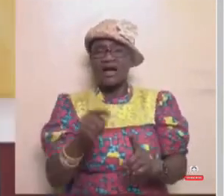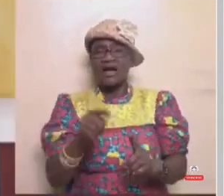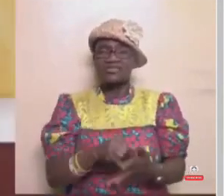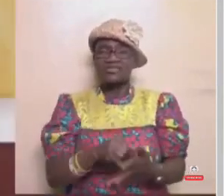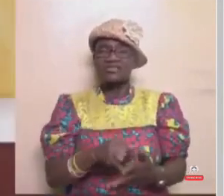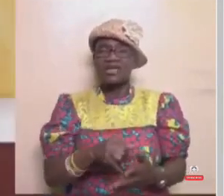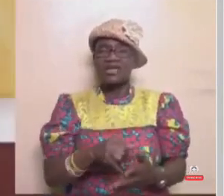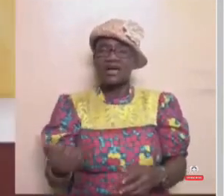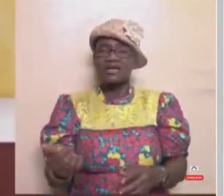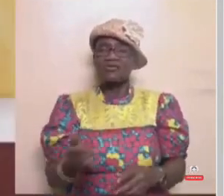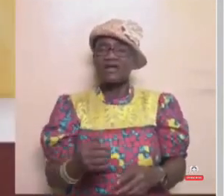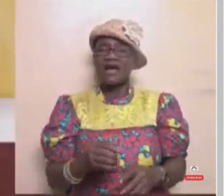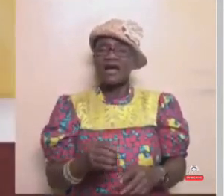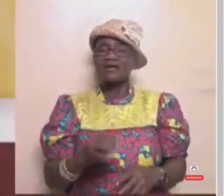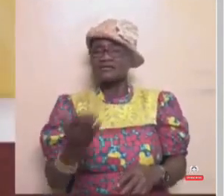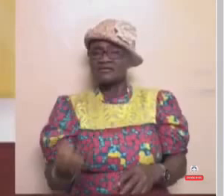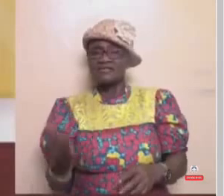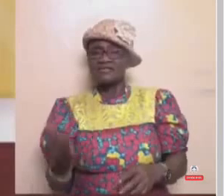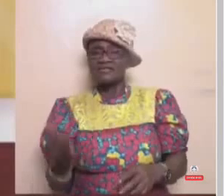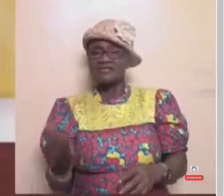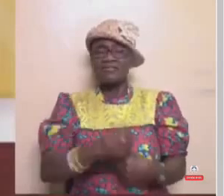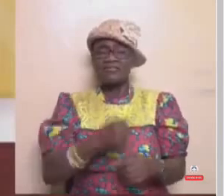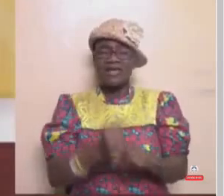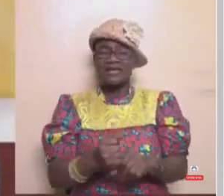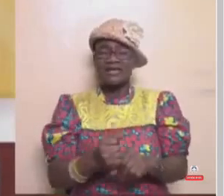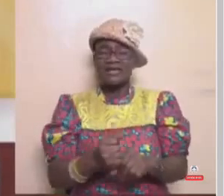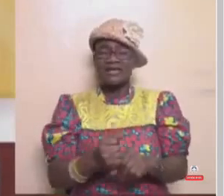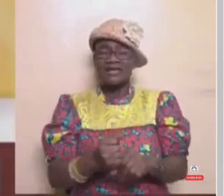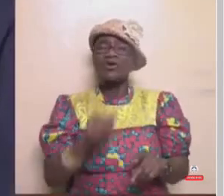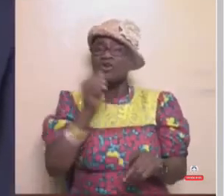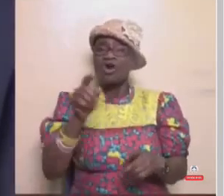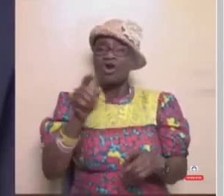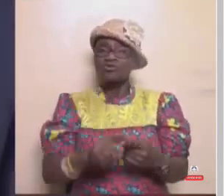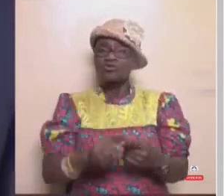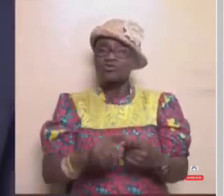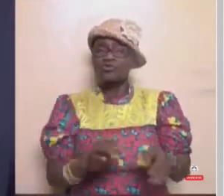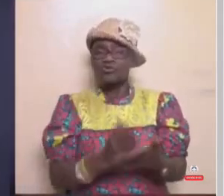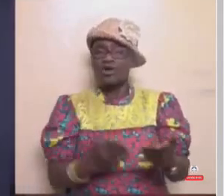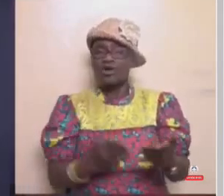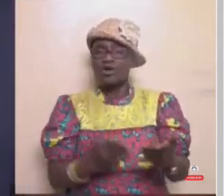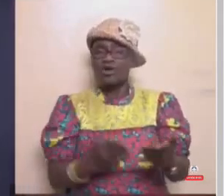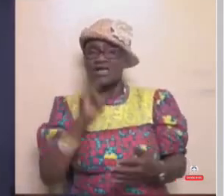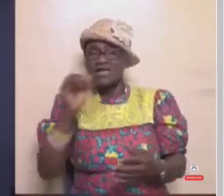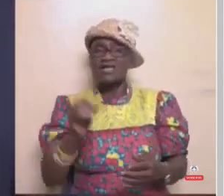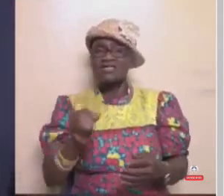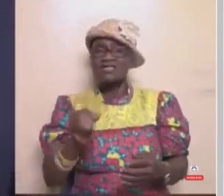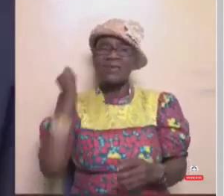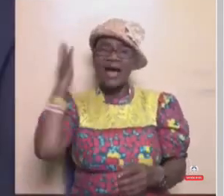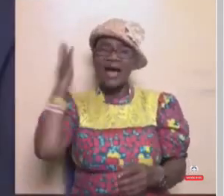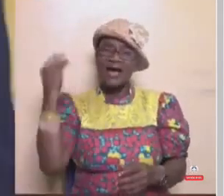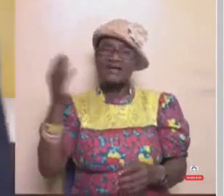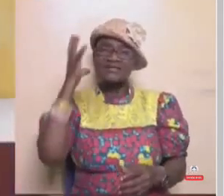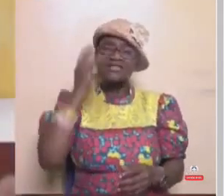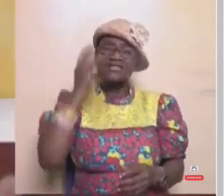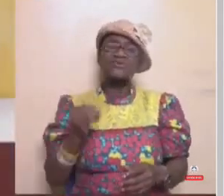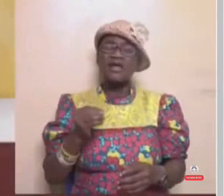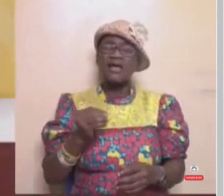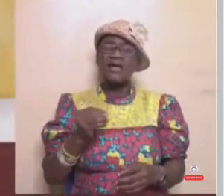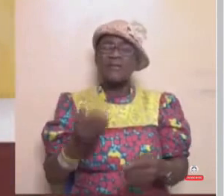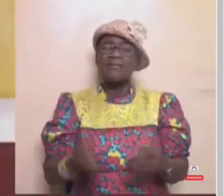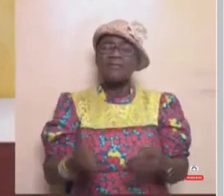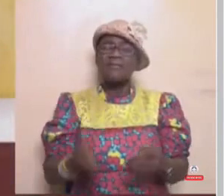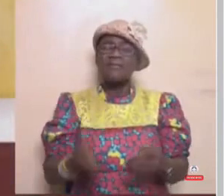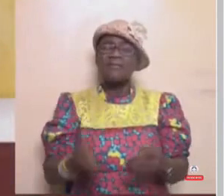Another thing that made people not to do something about their situation is past experience. Maybe they have tried and